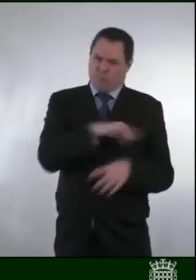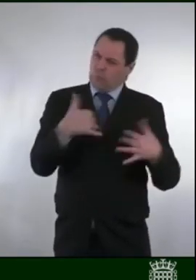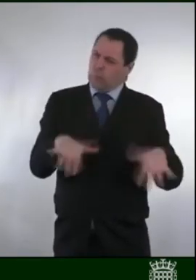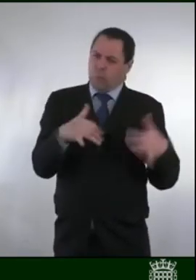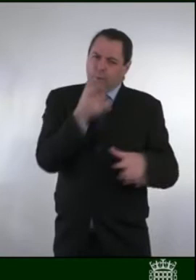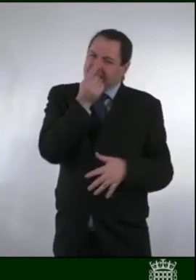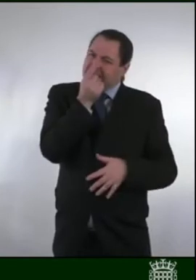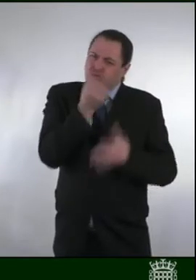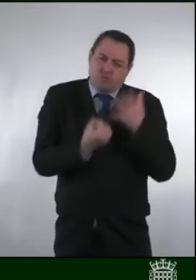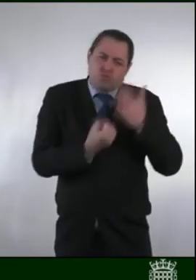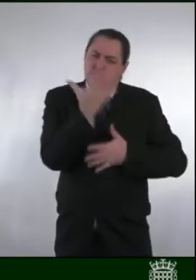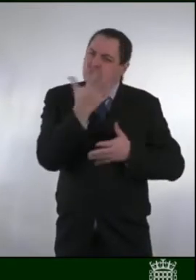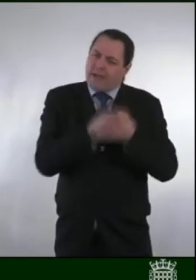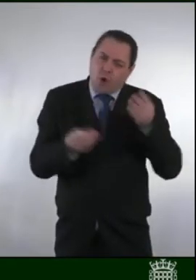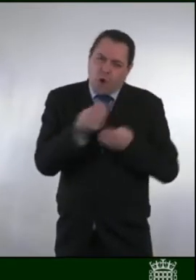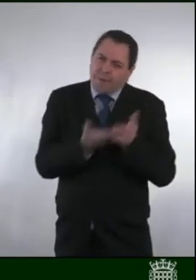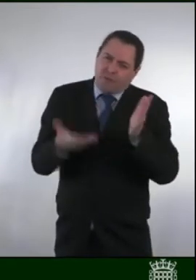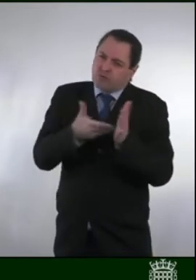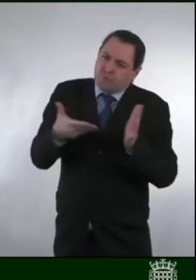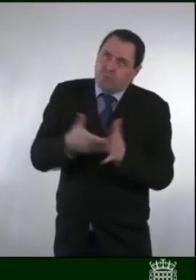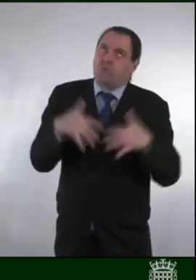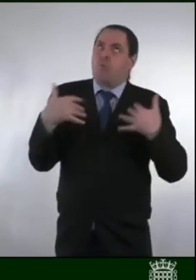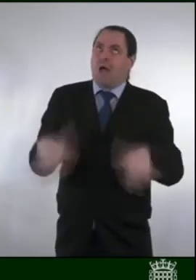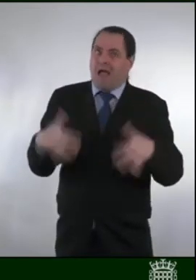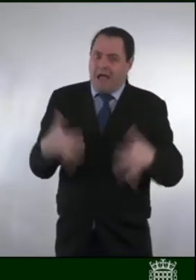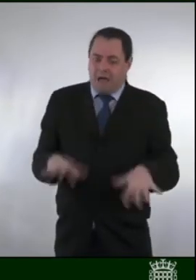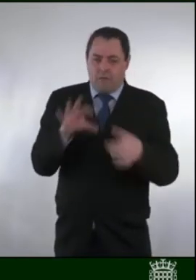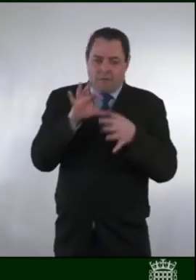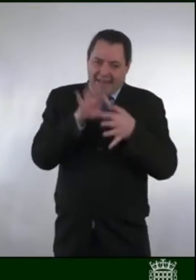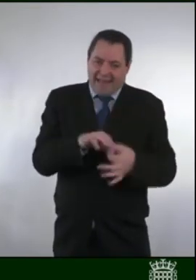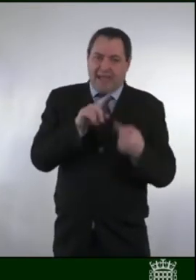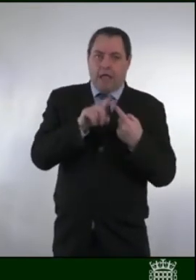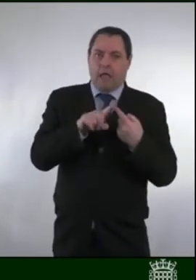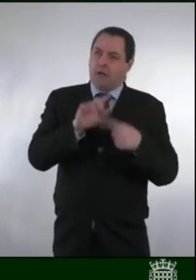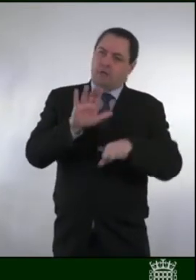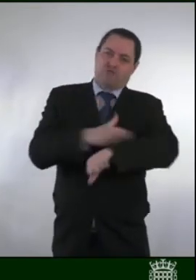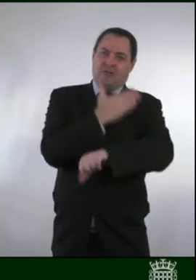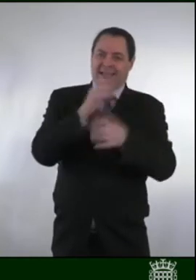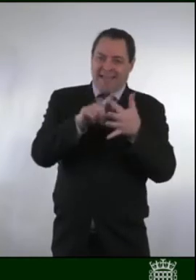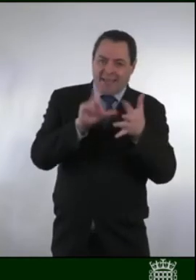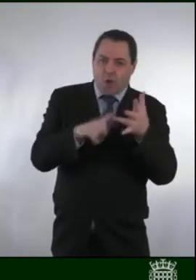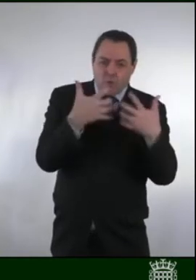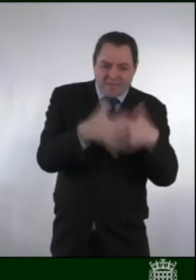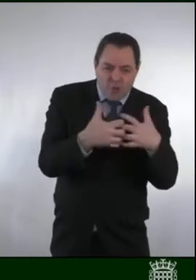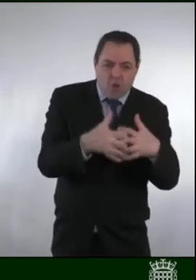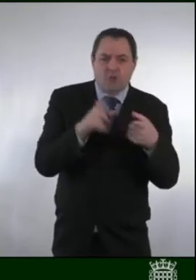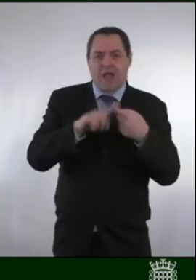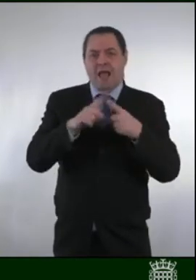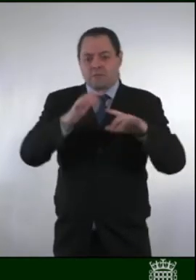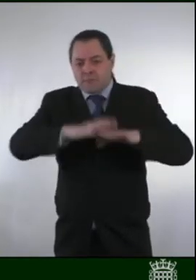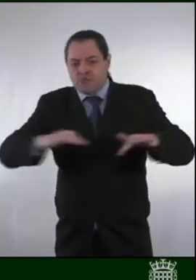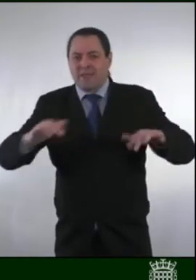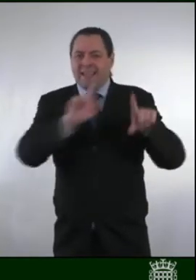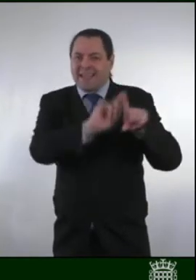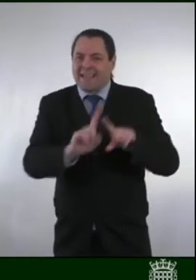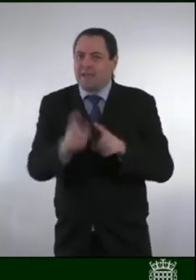enormous, and particularly in the areas of green technology, of blue and green technology, and he can be